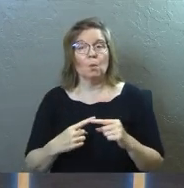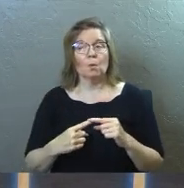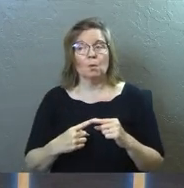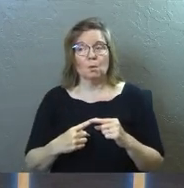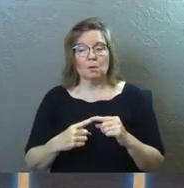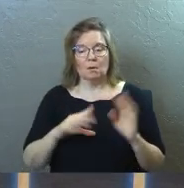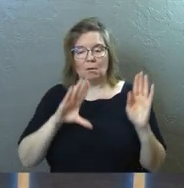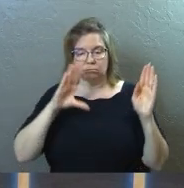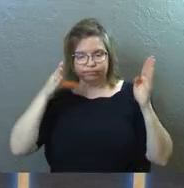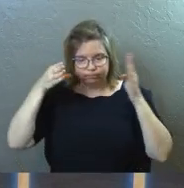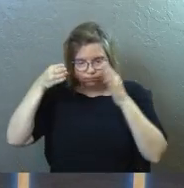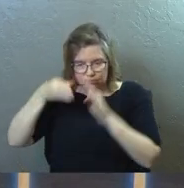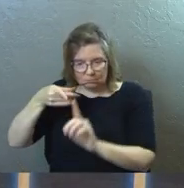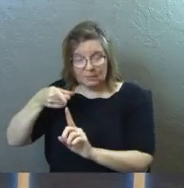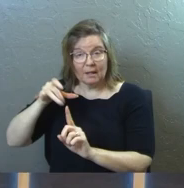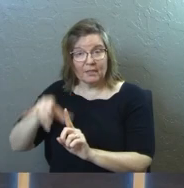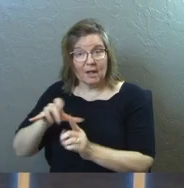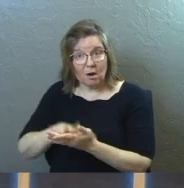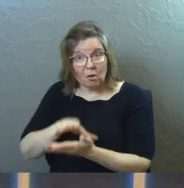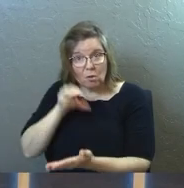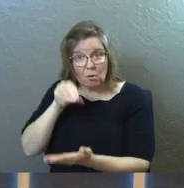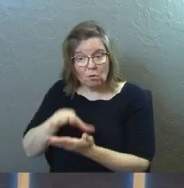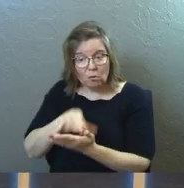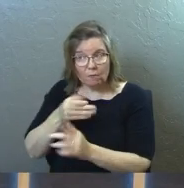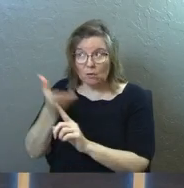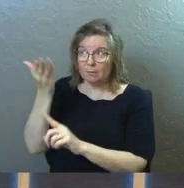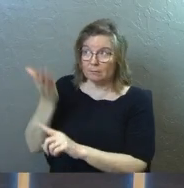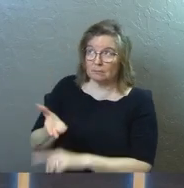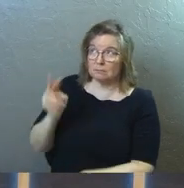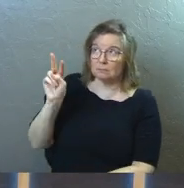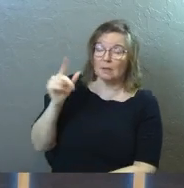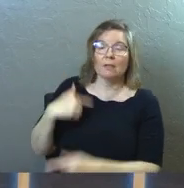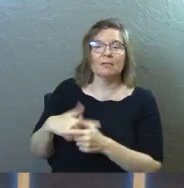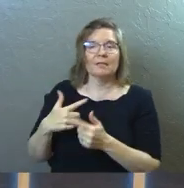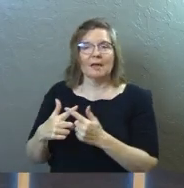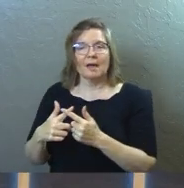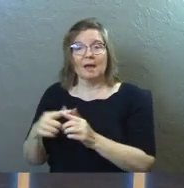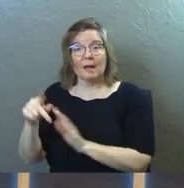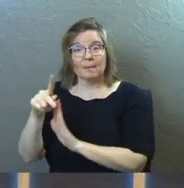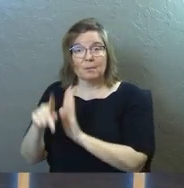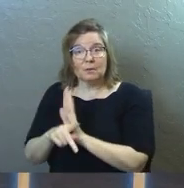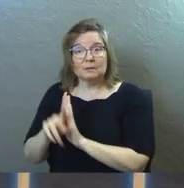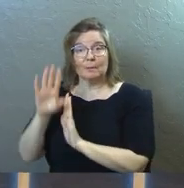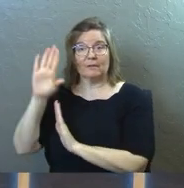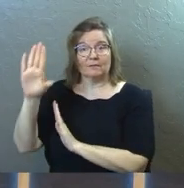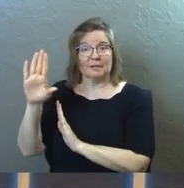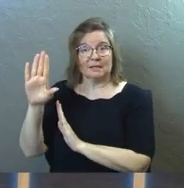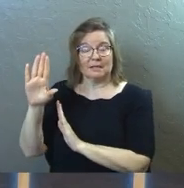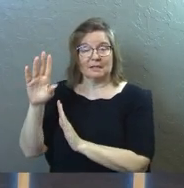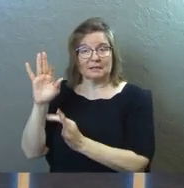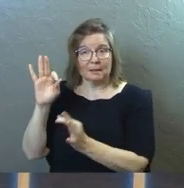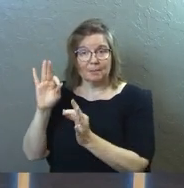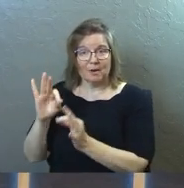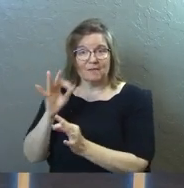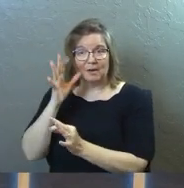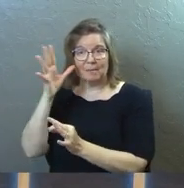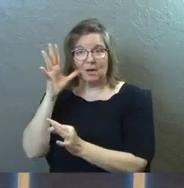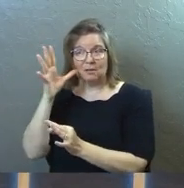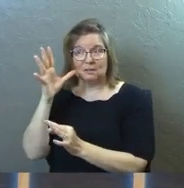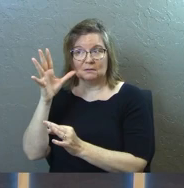once we get a focus on that and we can learn from him, then we can bring the principles of his perfect